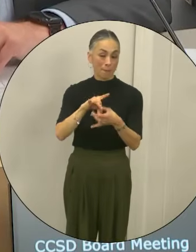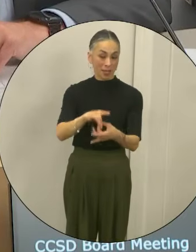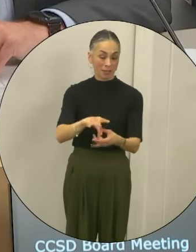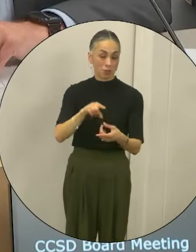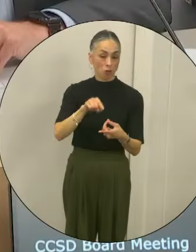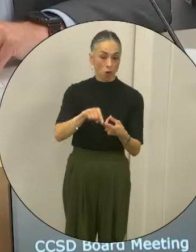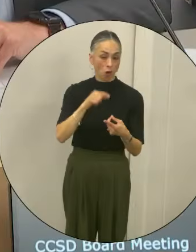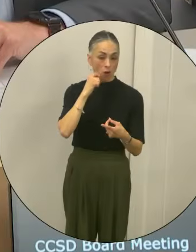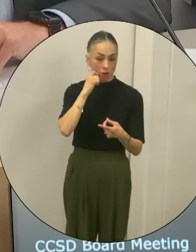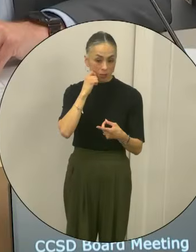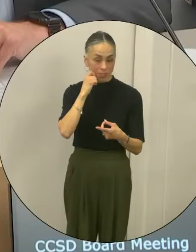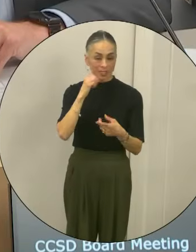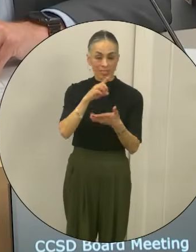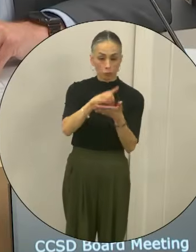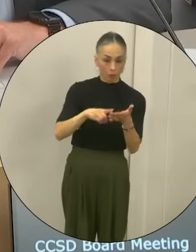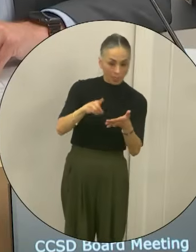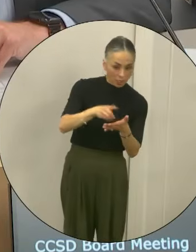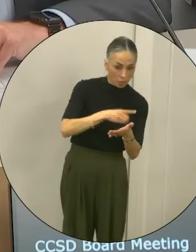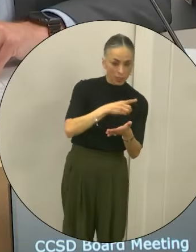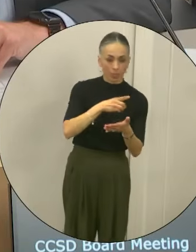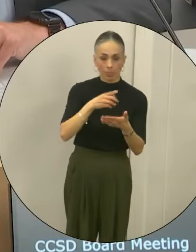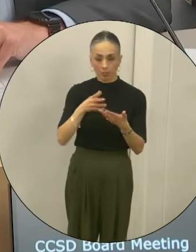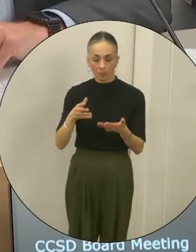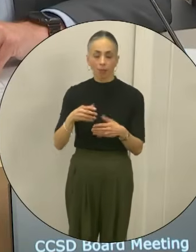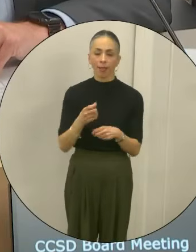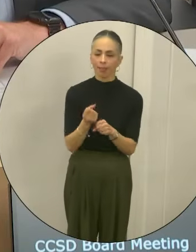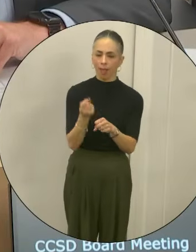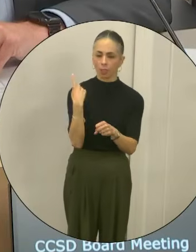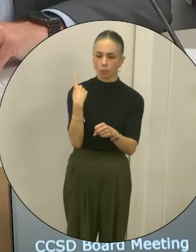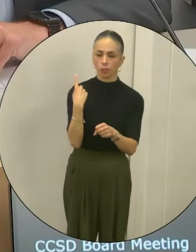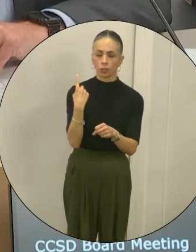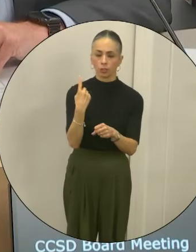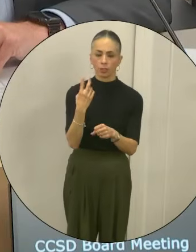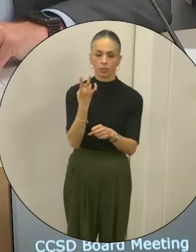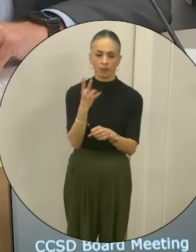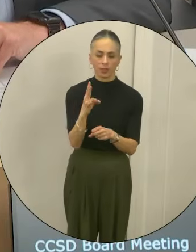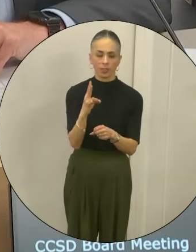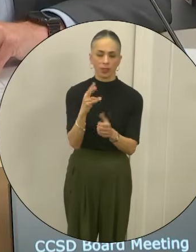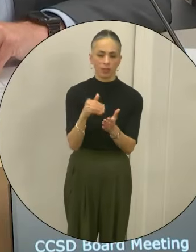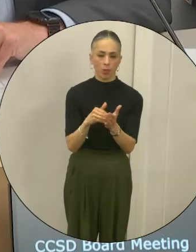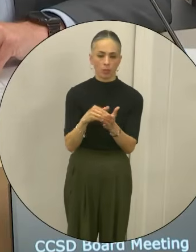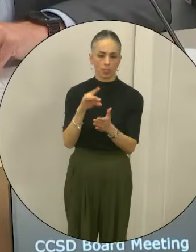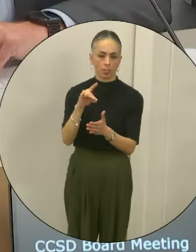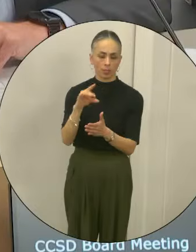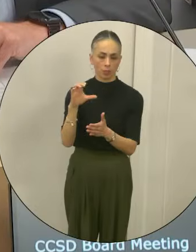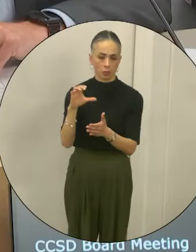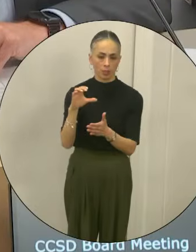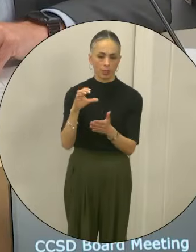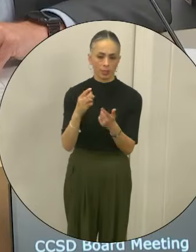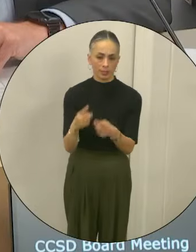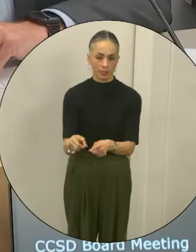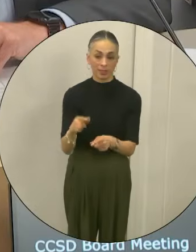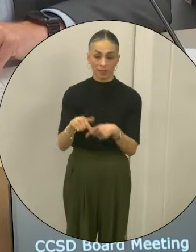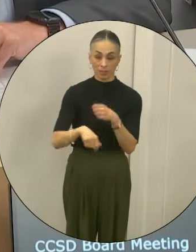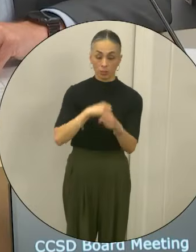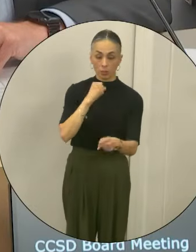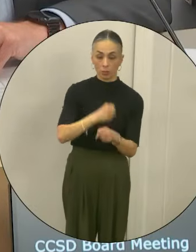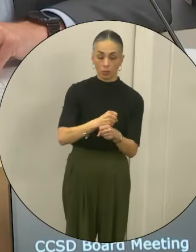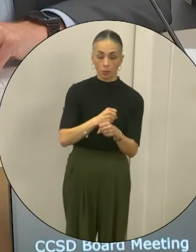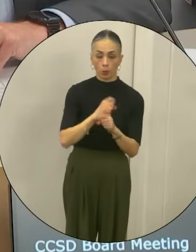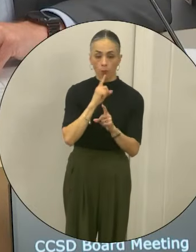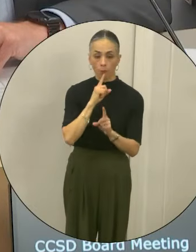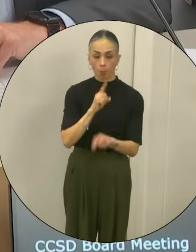This year, matter of fact, last year it was 17,880 reported incidents. This year, our